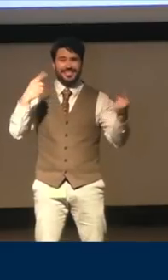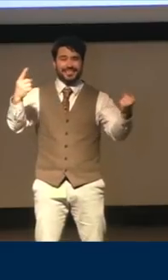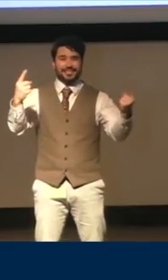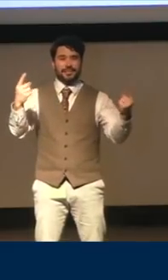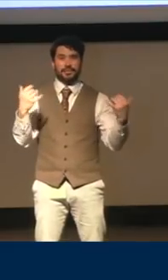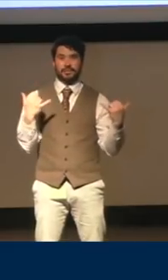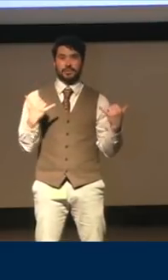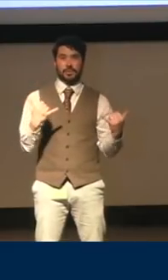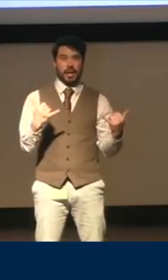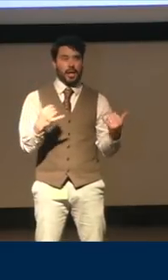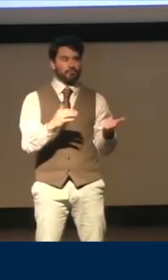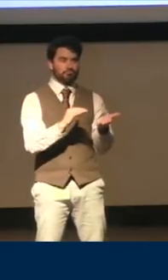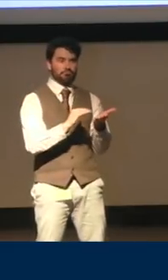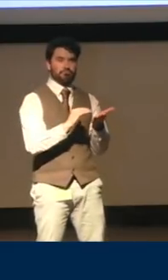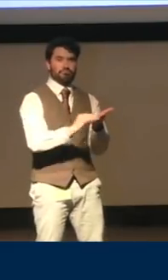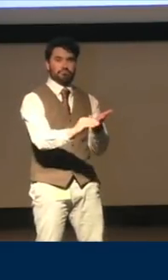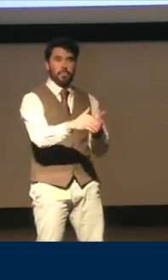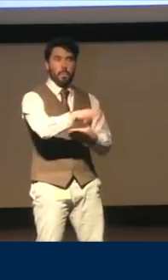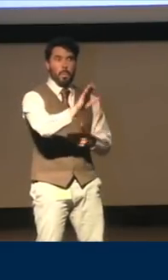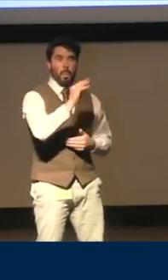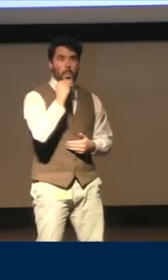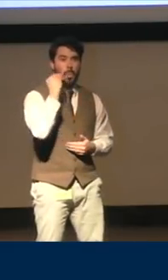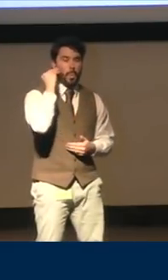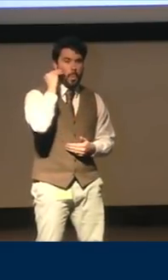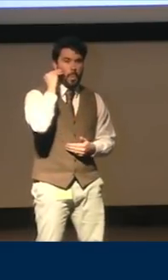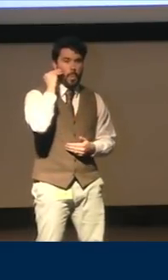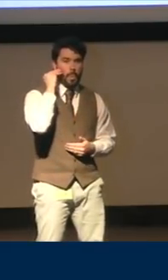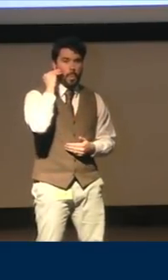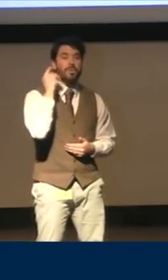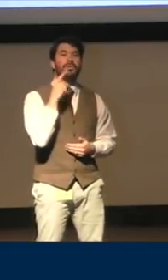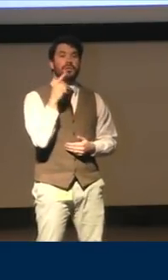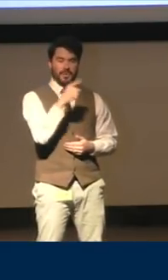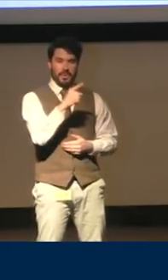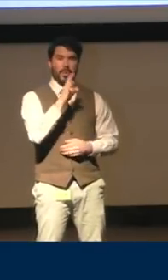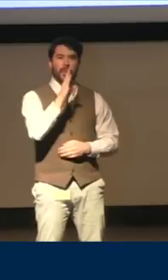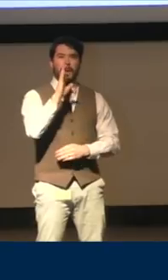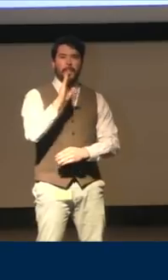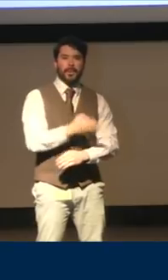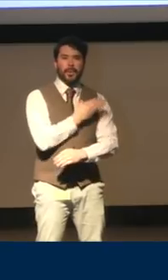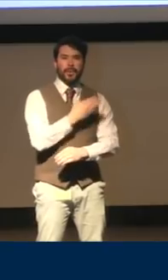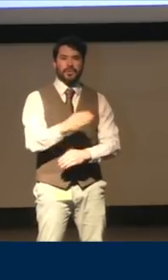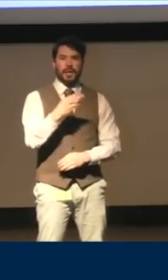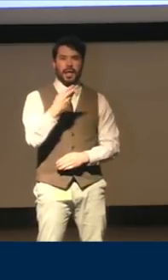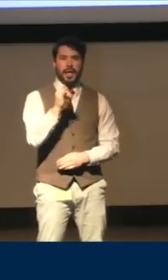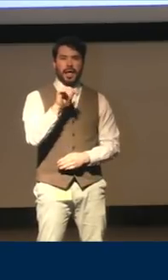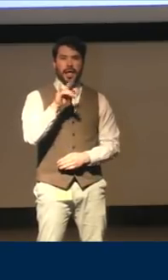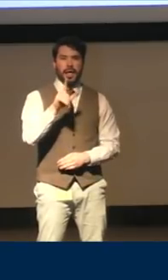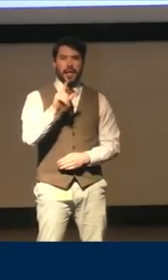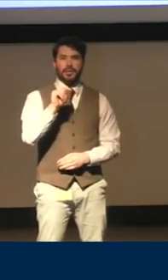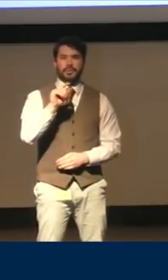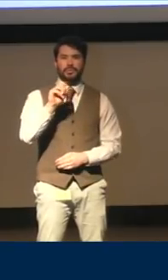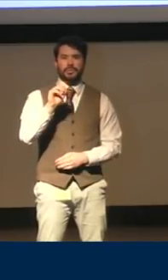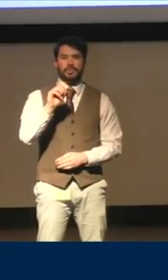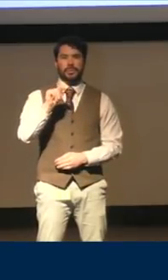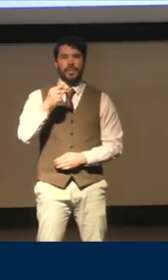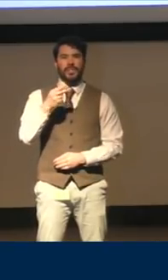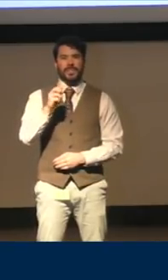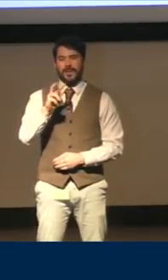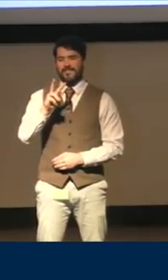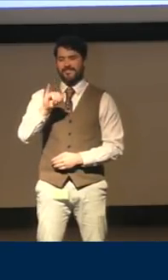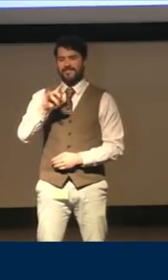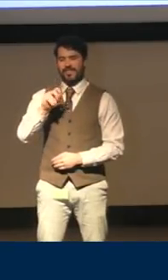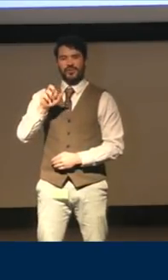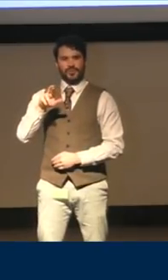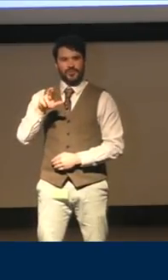positive patient is discharged from the hospital, we'll be playing a musical excerpt from Hail to the Victors. This is just one